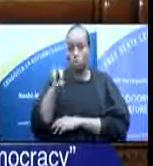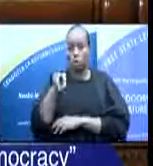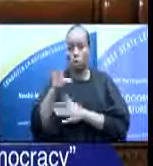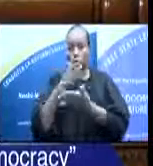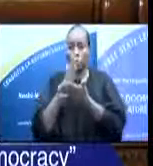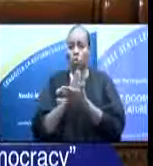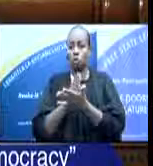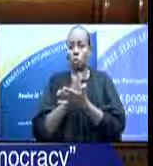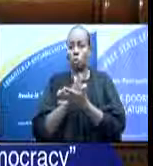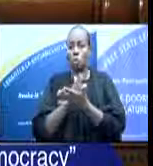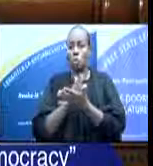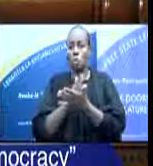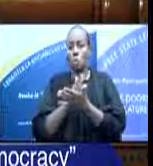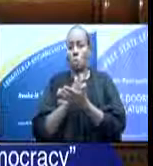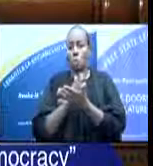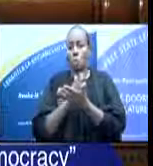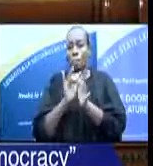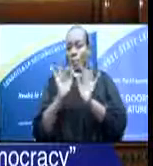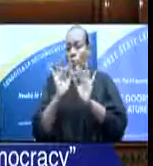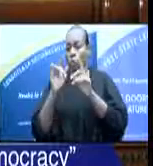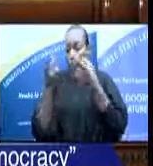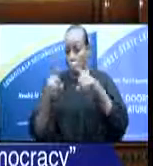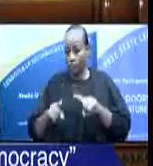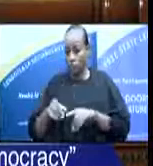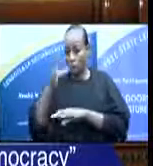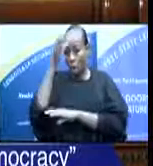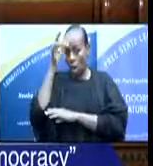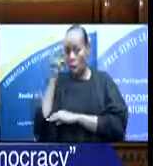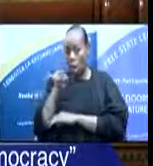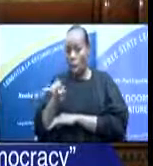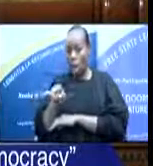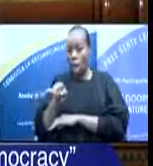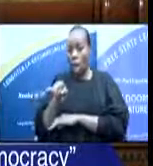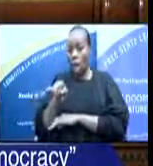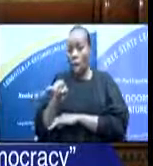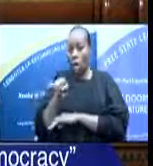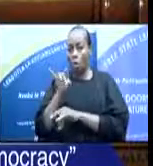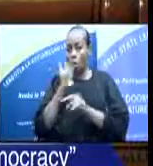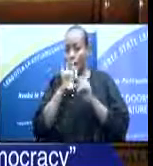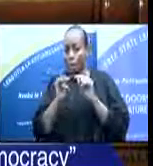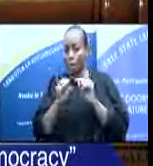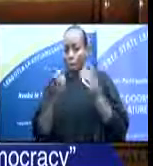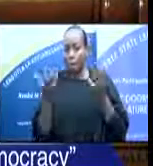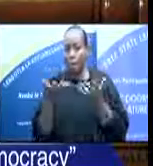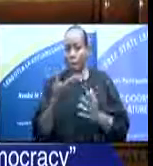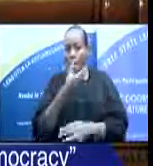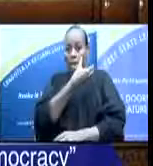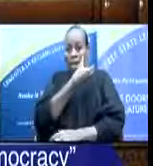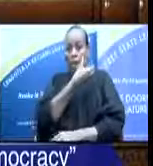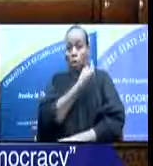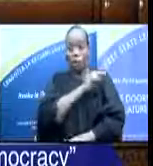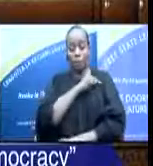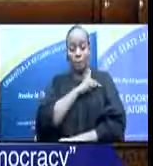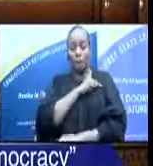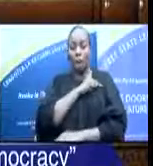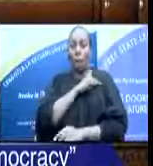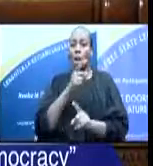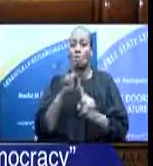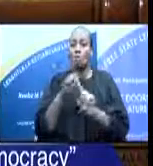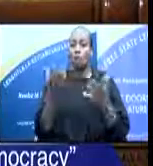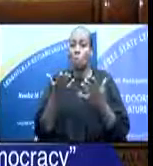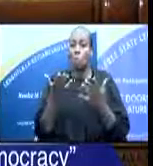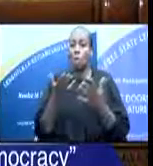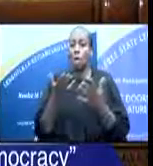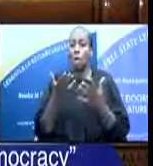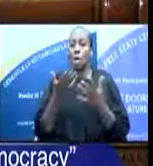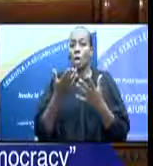hore di specialist tsena tse re di bonang dipetleleng tsa rona mme Montshentshiu di tswa ka hara